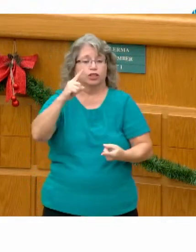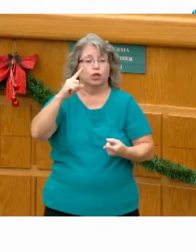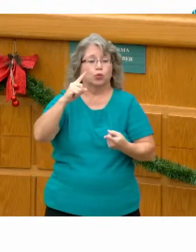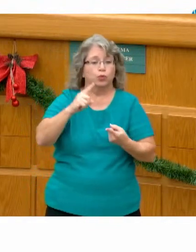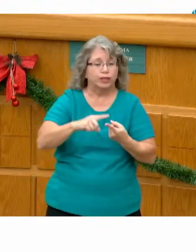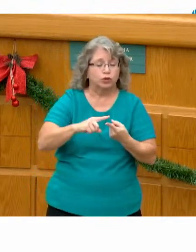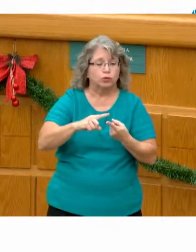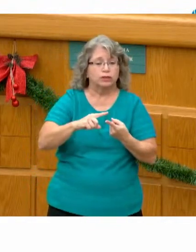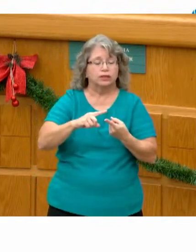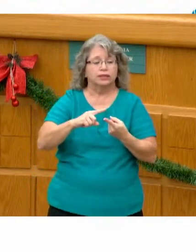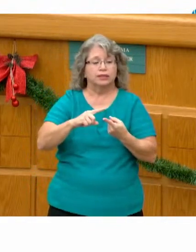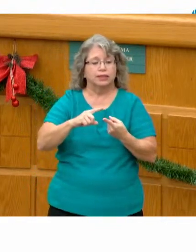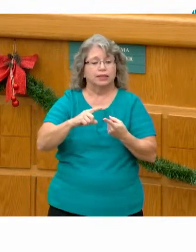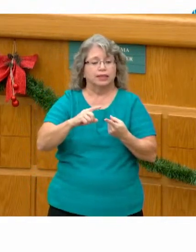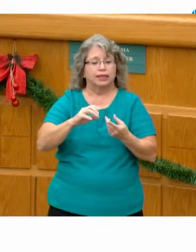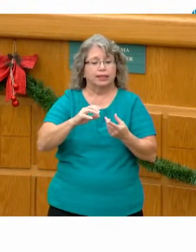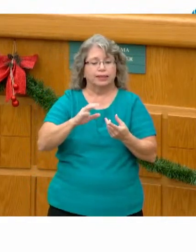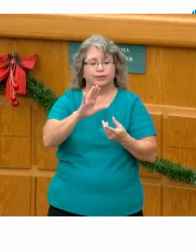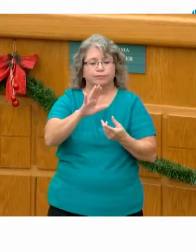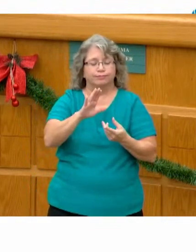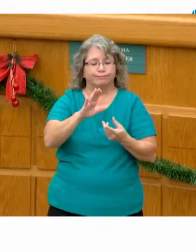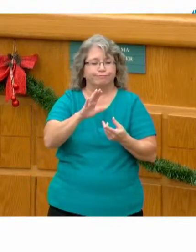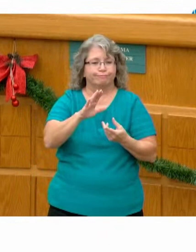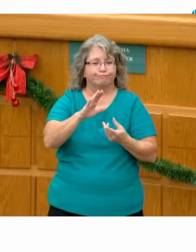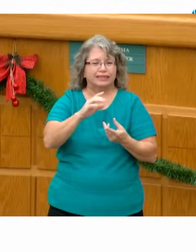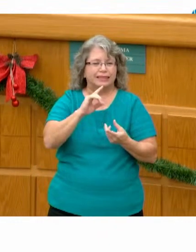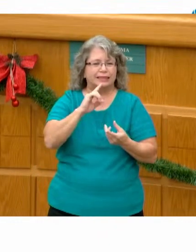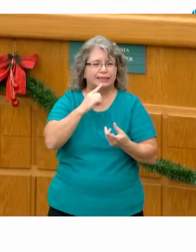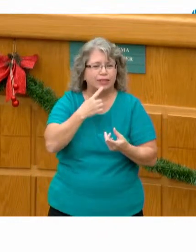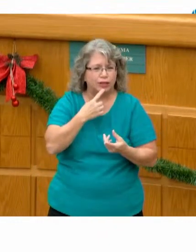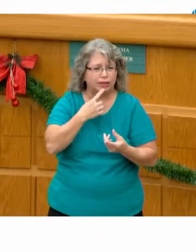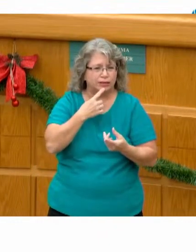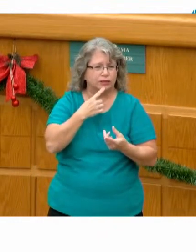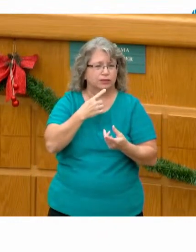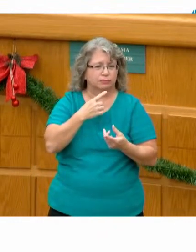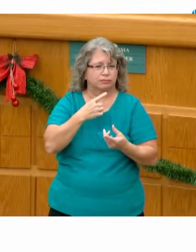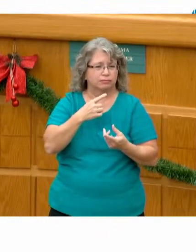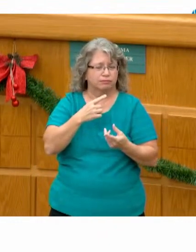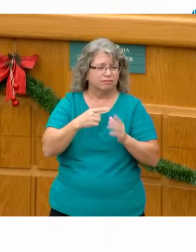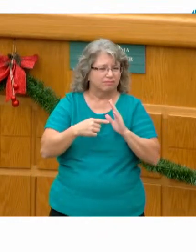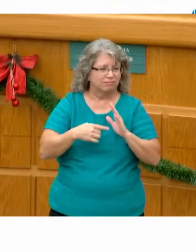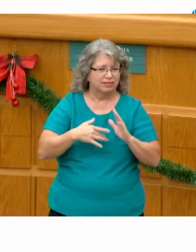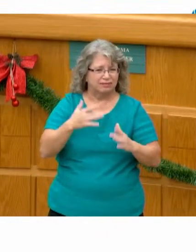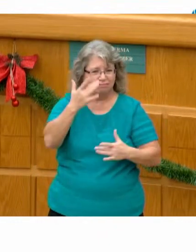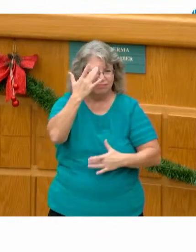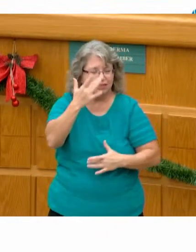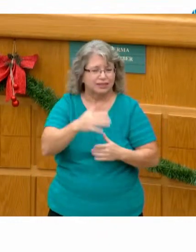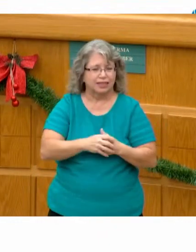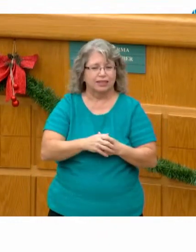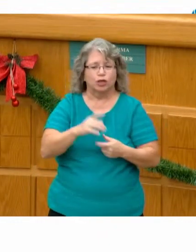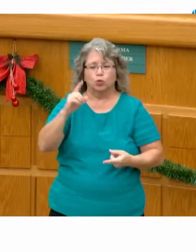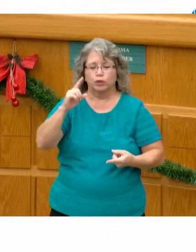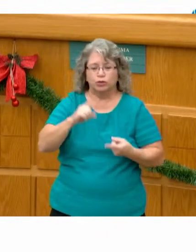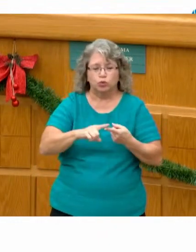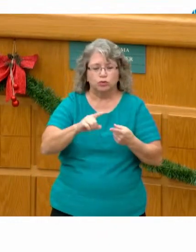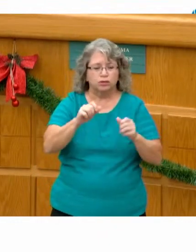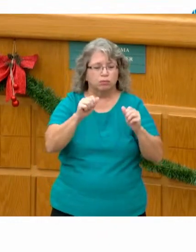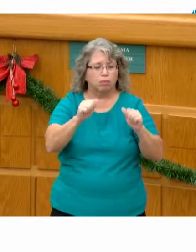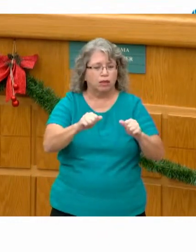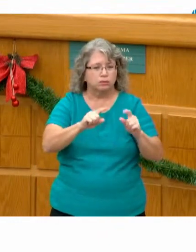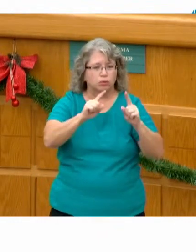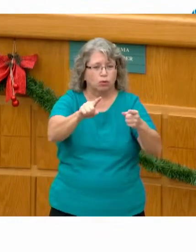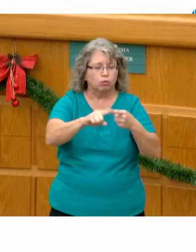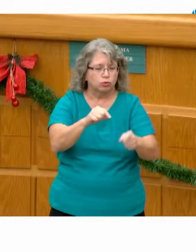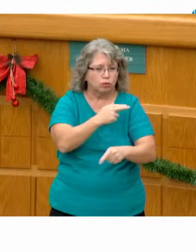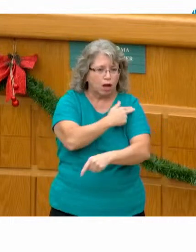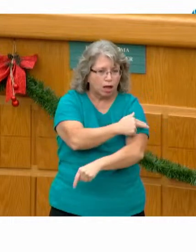severe symptoms. It reduces your chances of going to the hospital. It reduces your chances of fatality if you should become infected with Omicron.